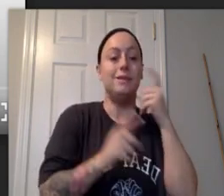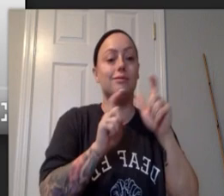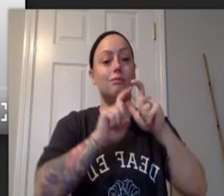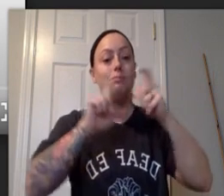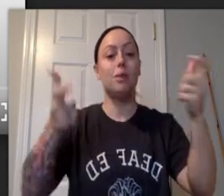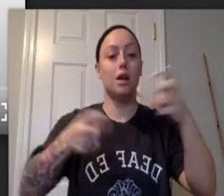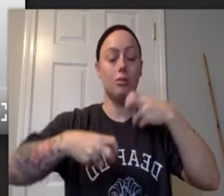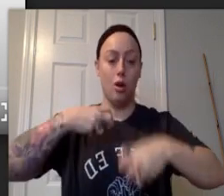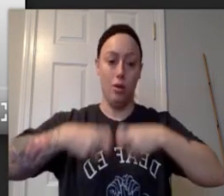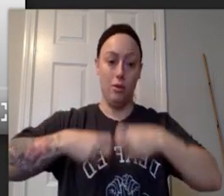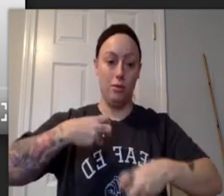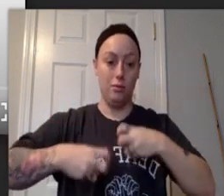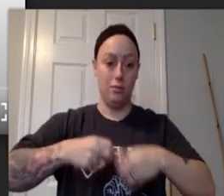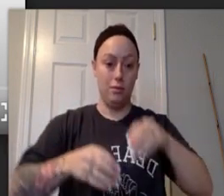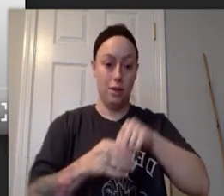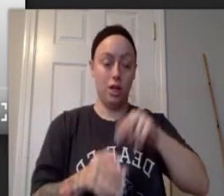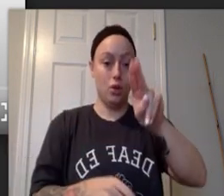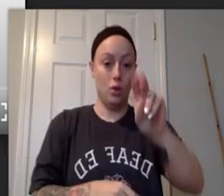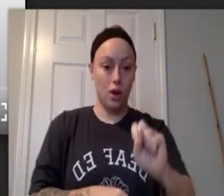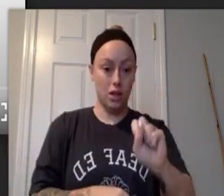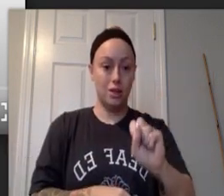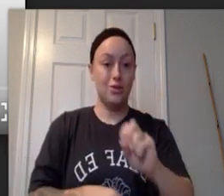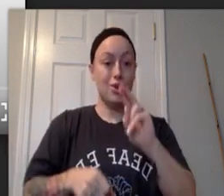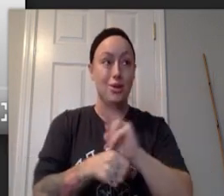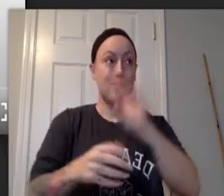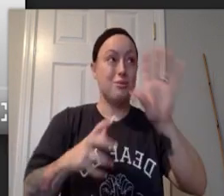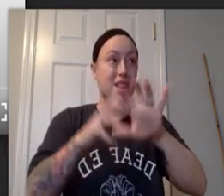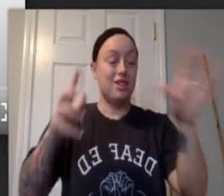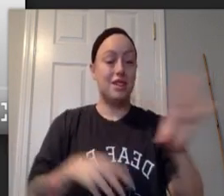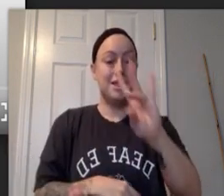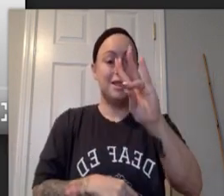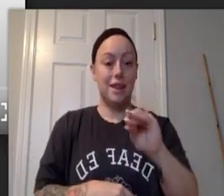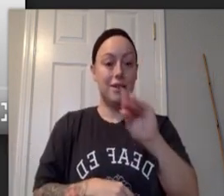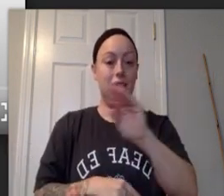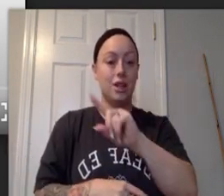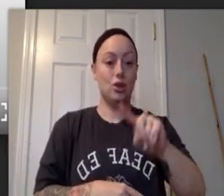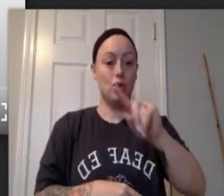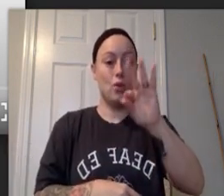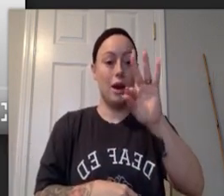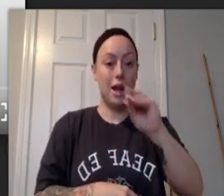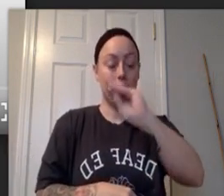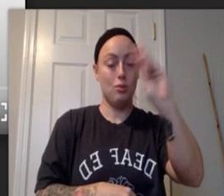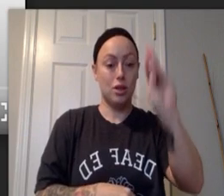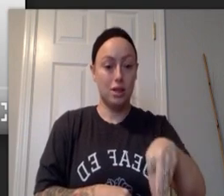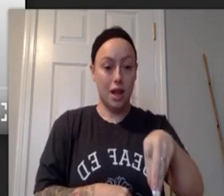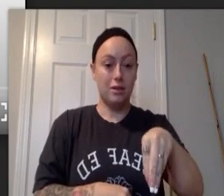US, we use about 70 to 90% of the world's opioids. We're learning